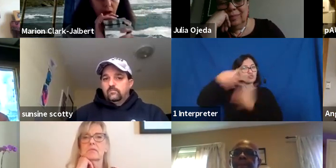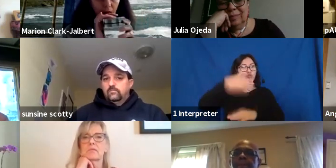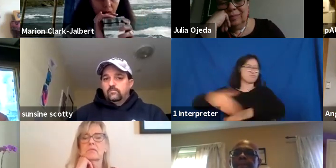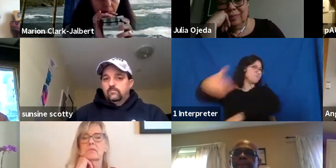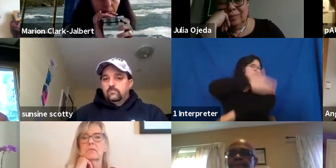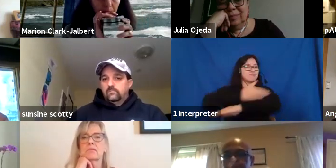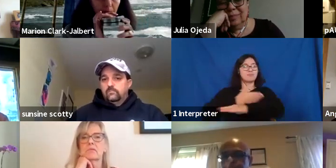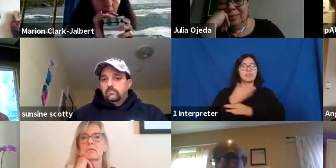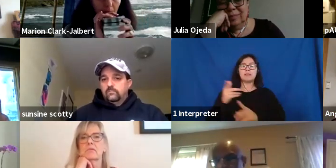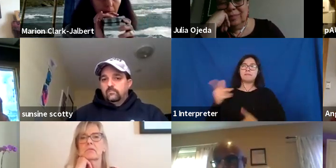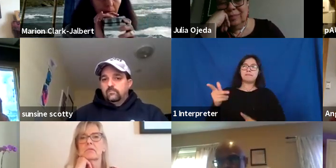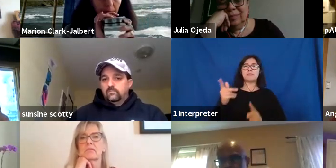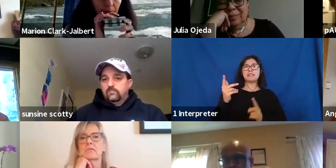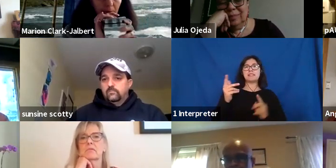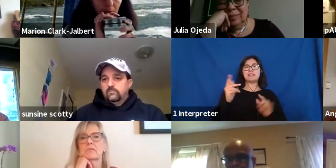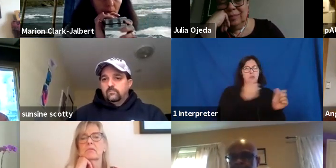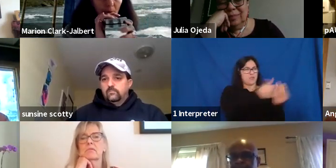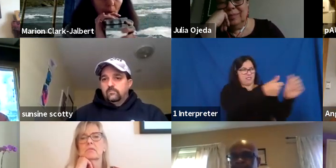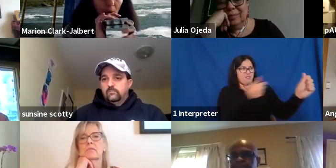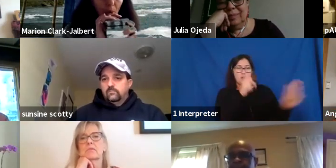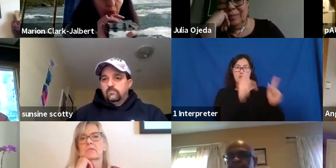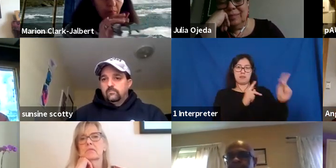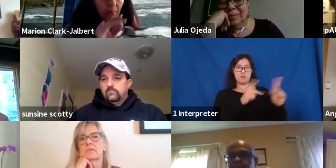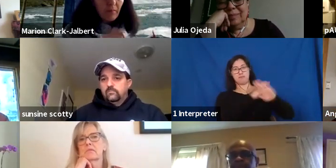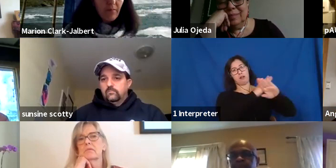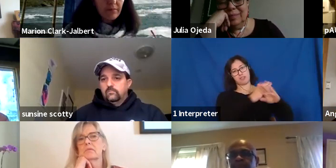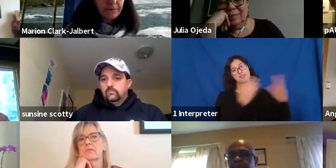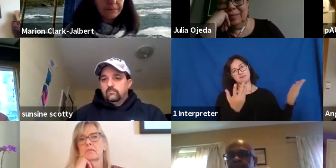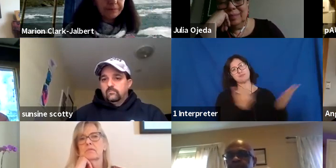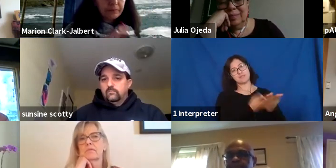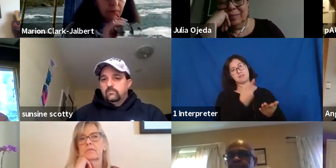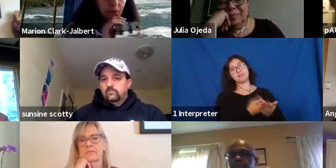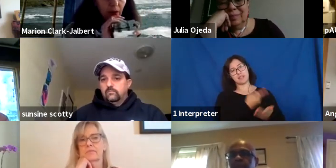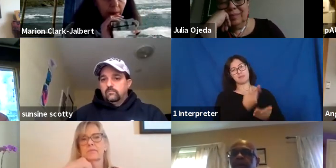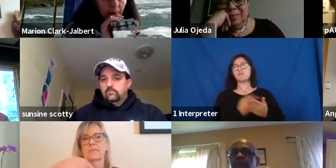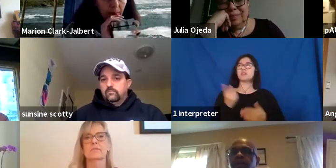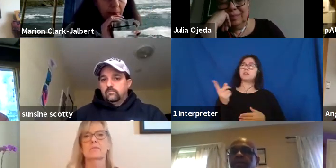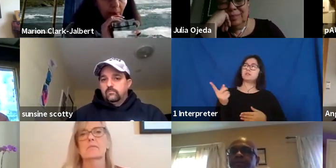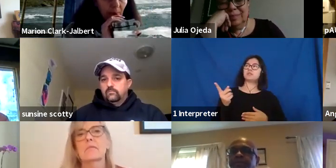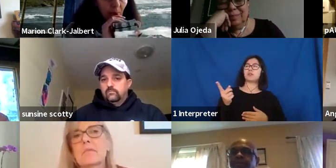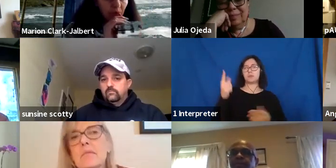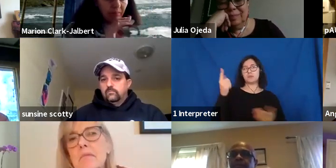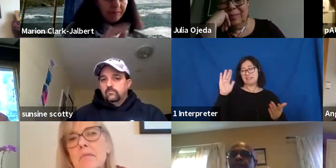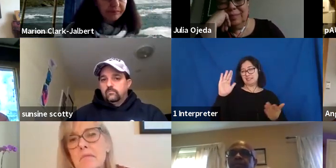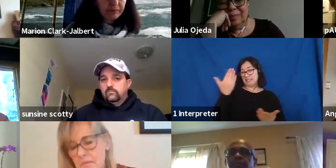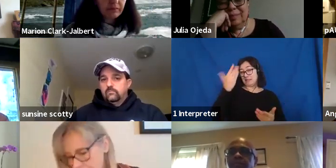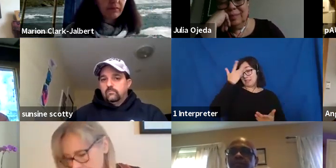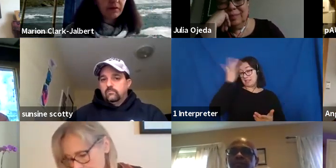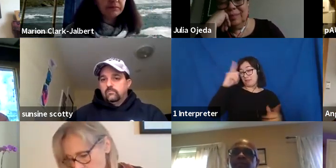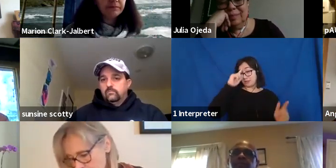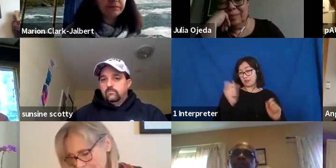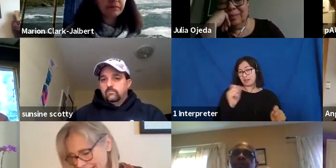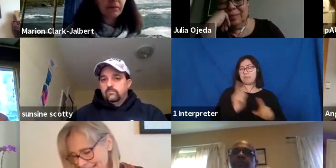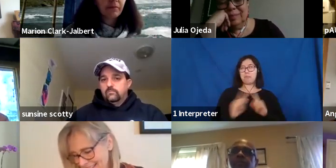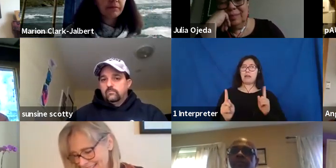that seem to be blocking it. And sometimes that seems like a really smart strategy. But sometimes